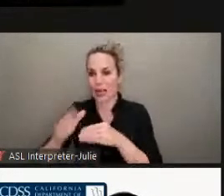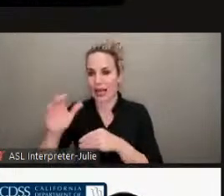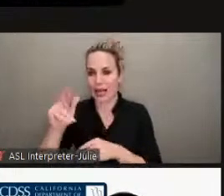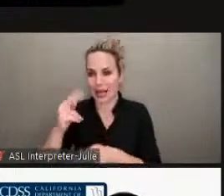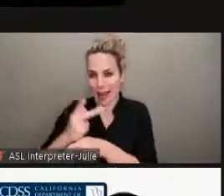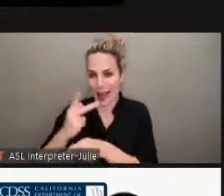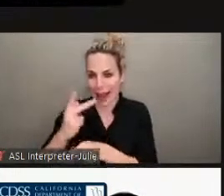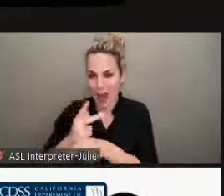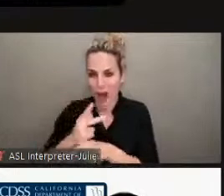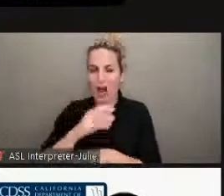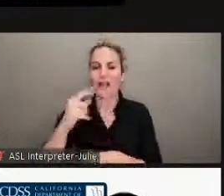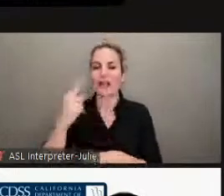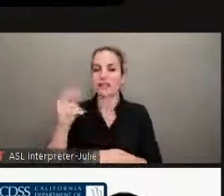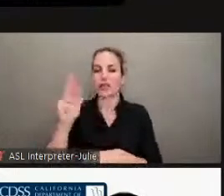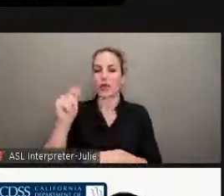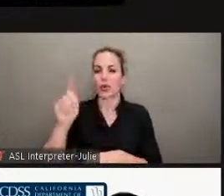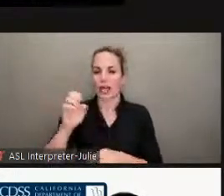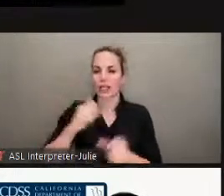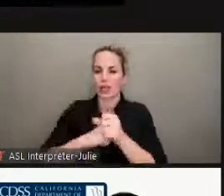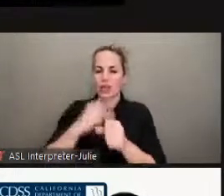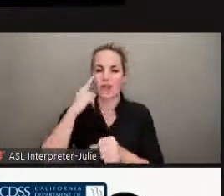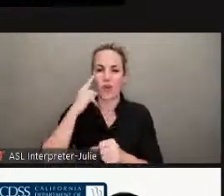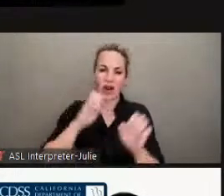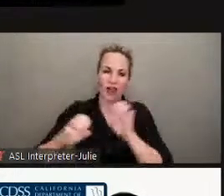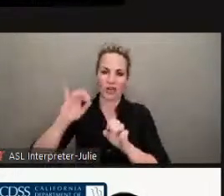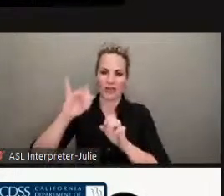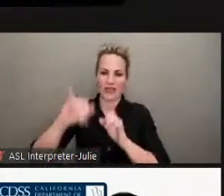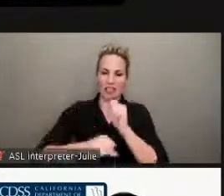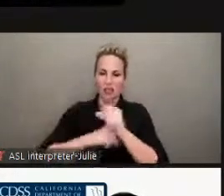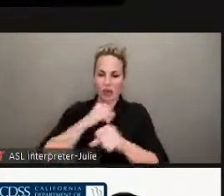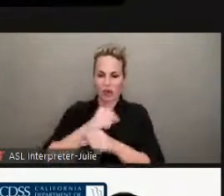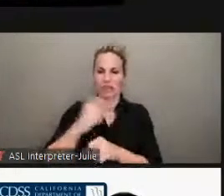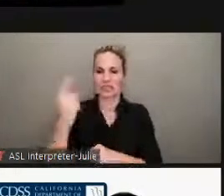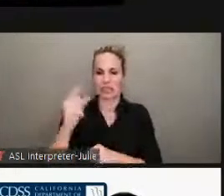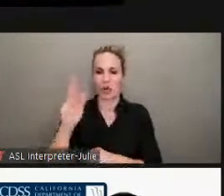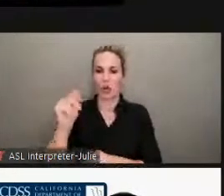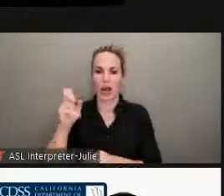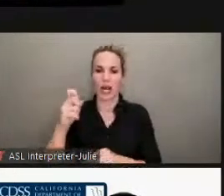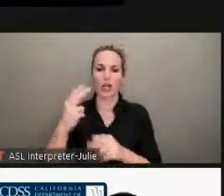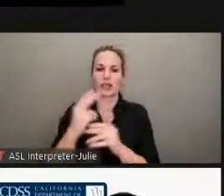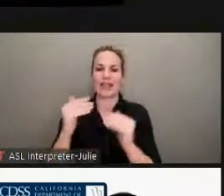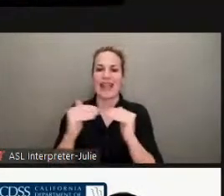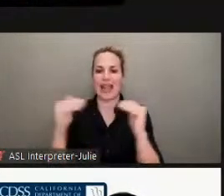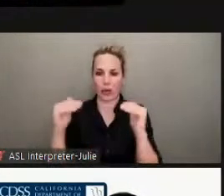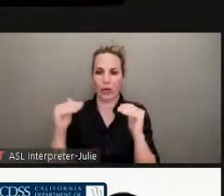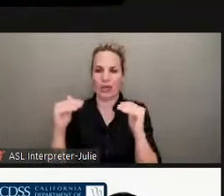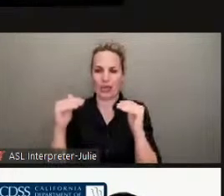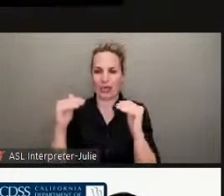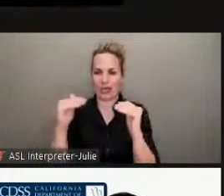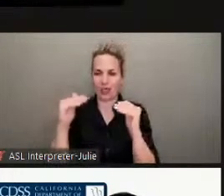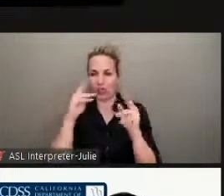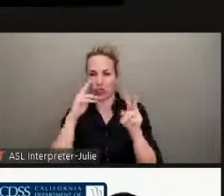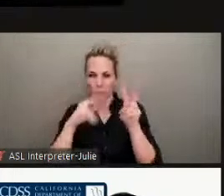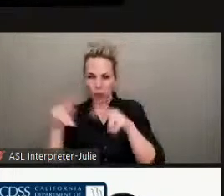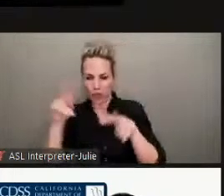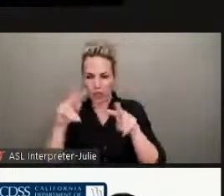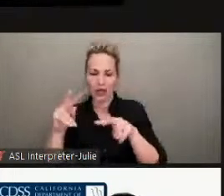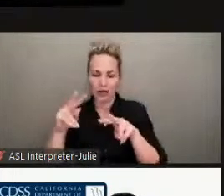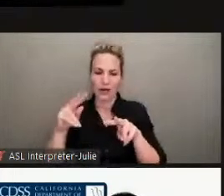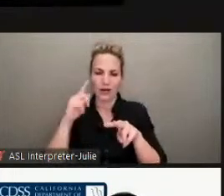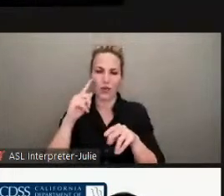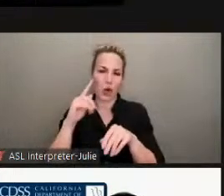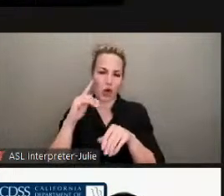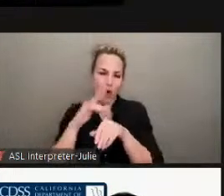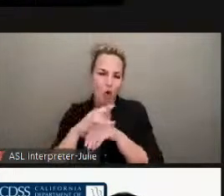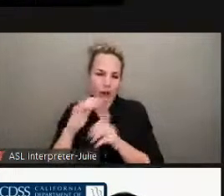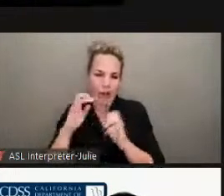single rate structure includes an evaluation of the single rate structure, using equity as a metric and a robust engagement of early